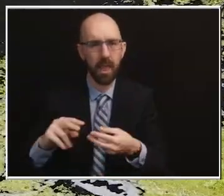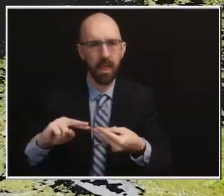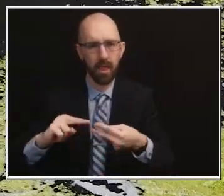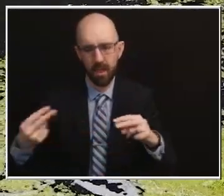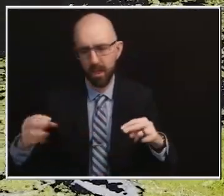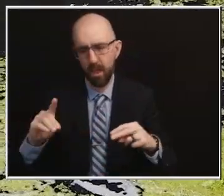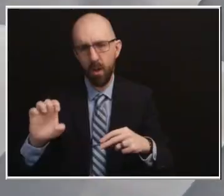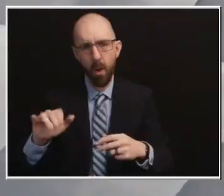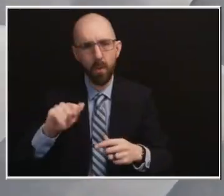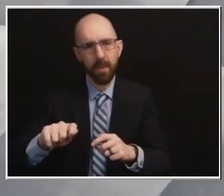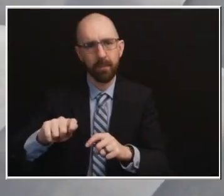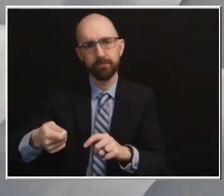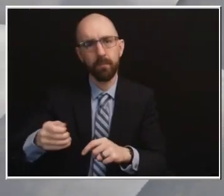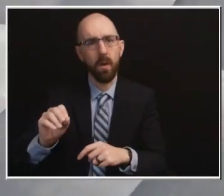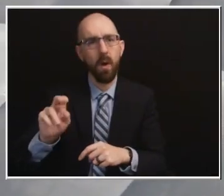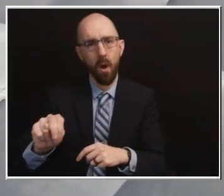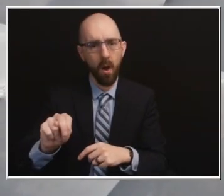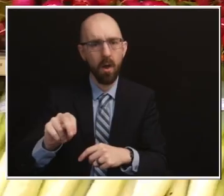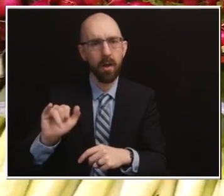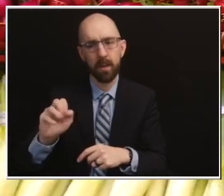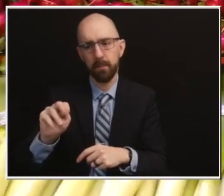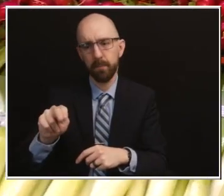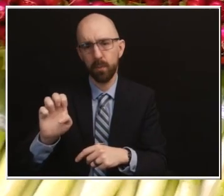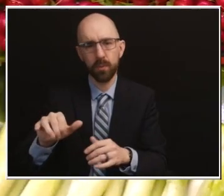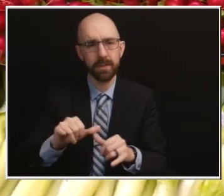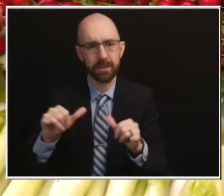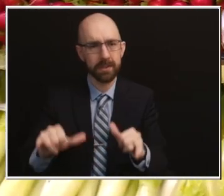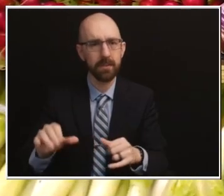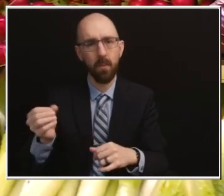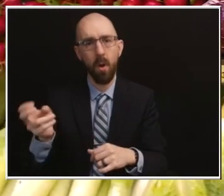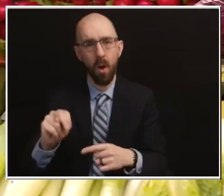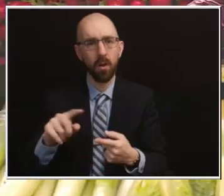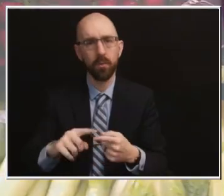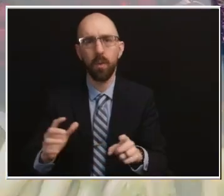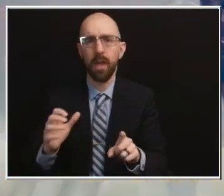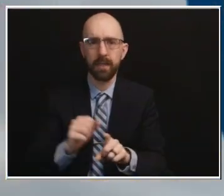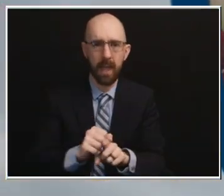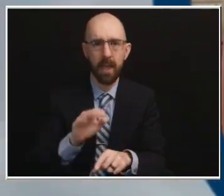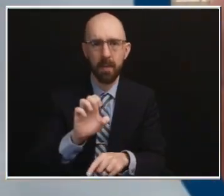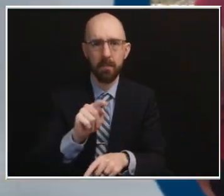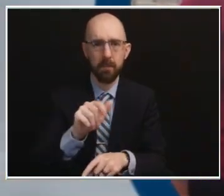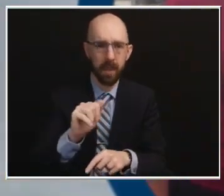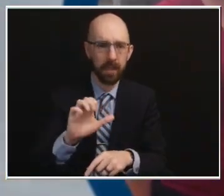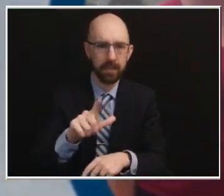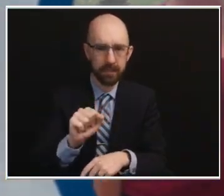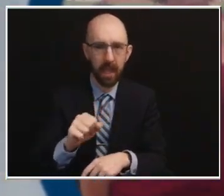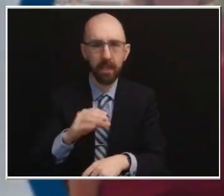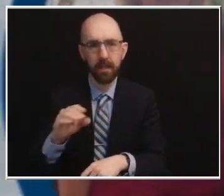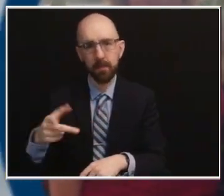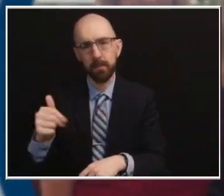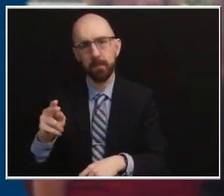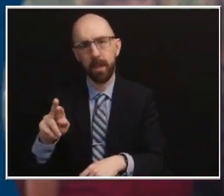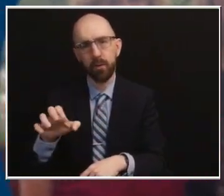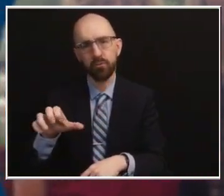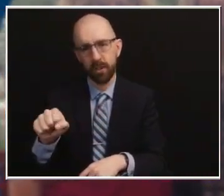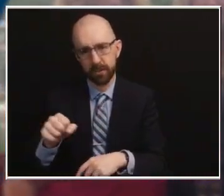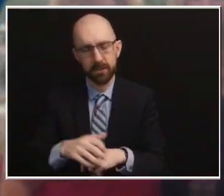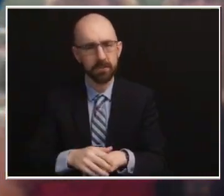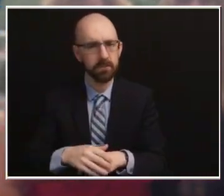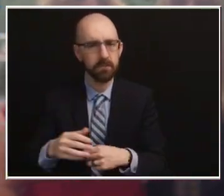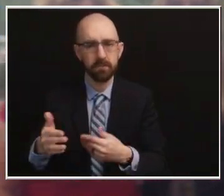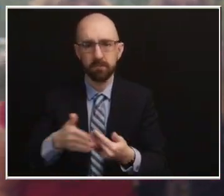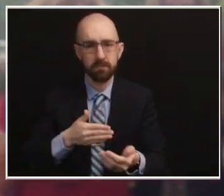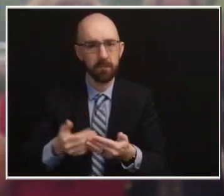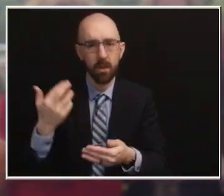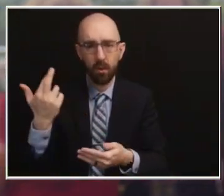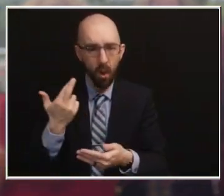to turn your immune system on to attacking your beta cells in your pancreas. No matter the cause, her message to her